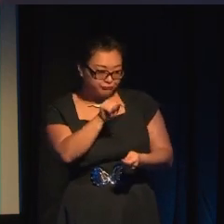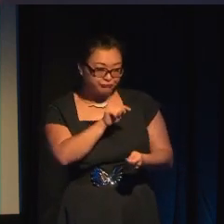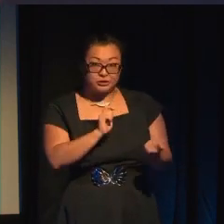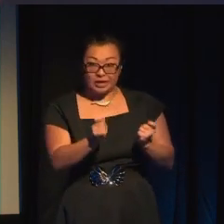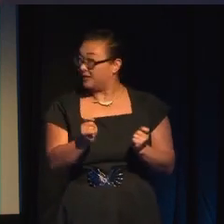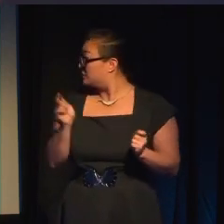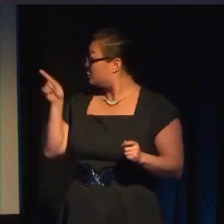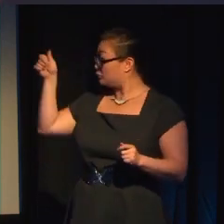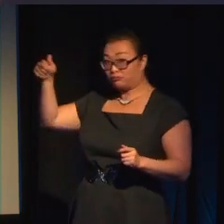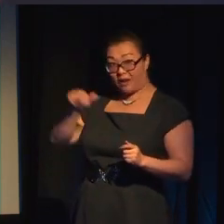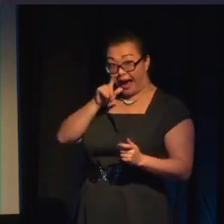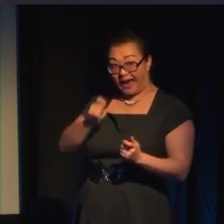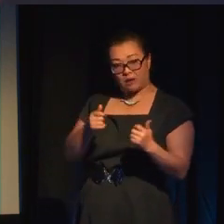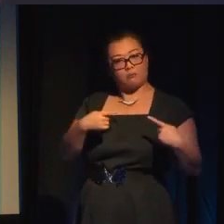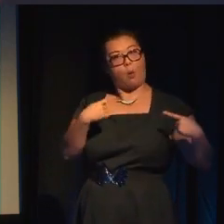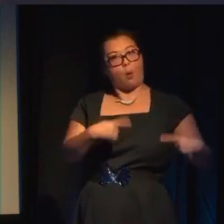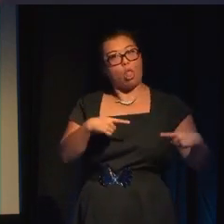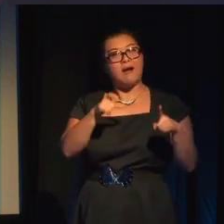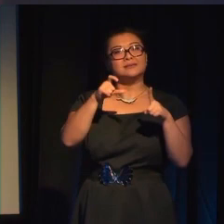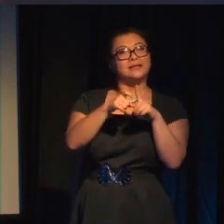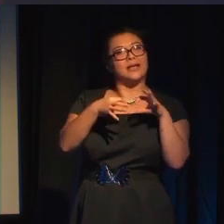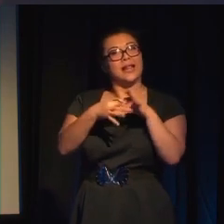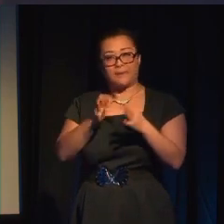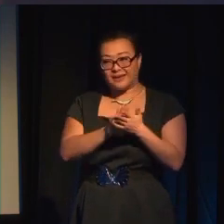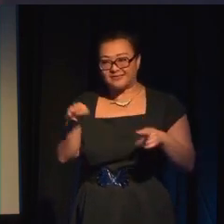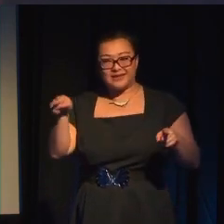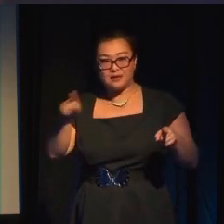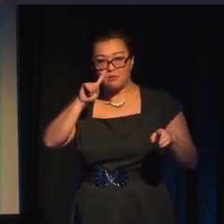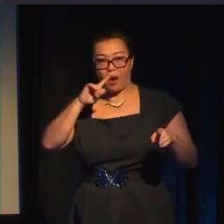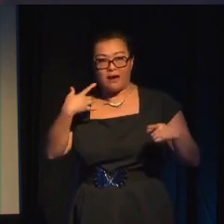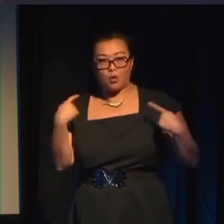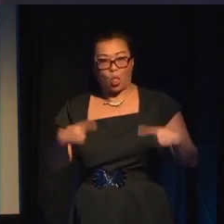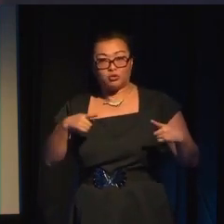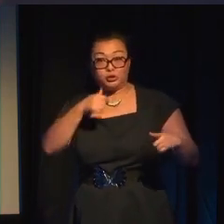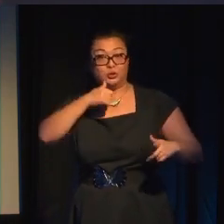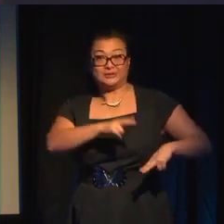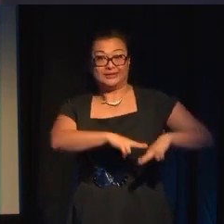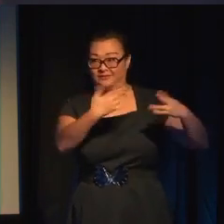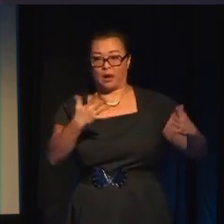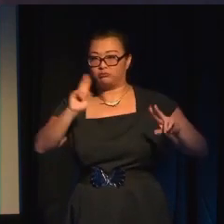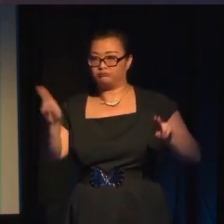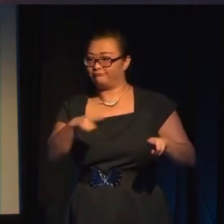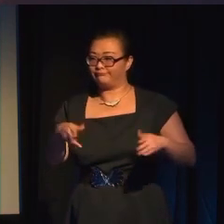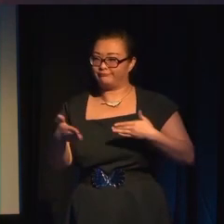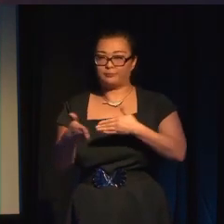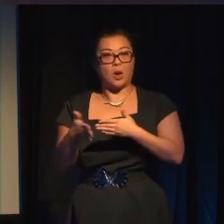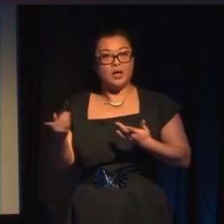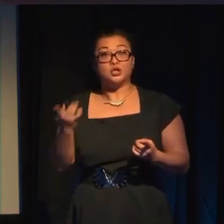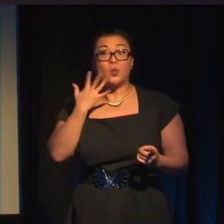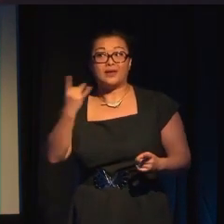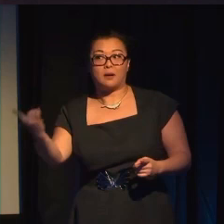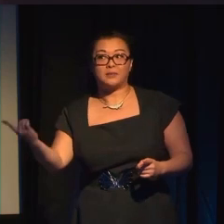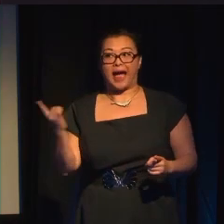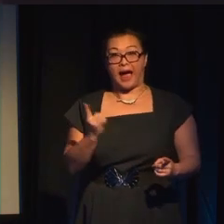do is authorize delink basically means that he won't have the authority now to use the lift. And when he comes out, that's changed his